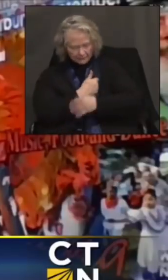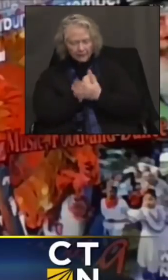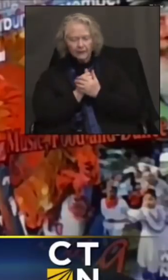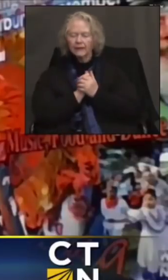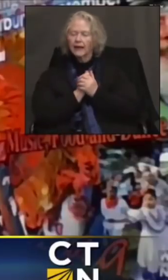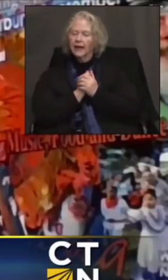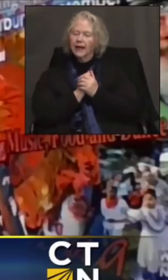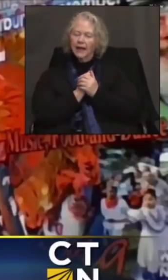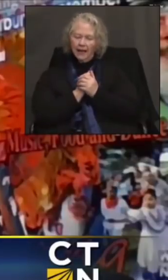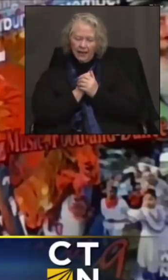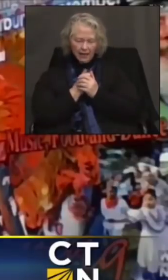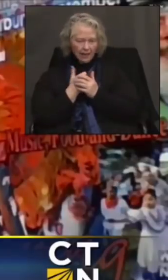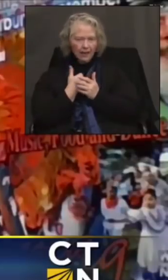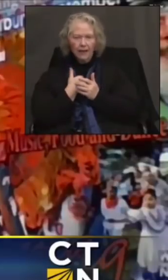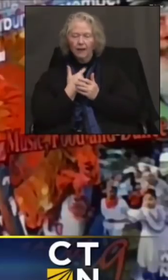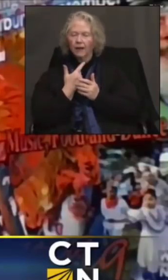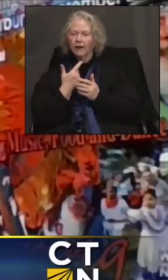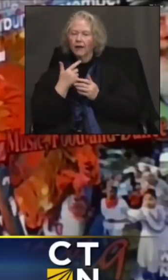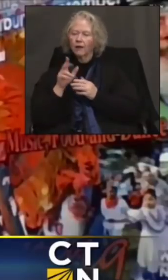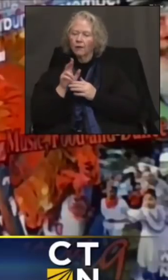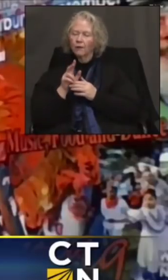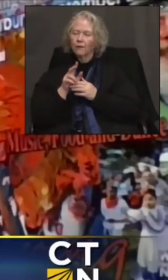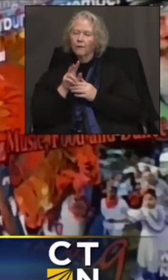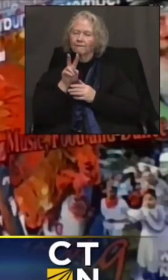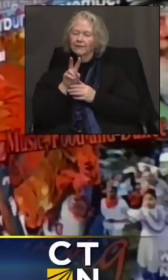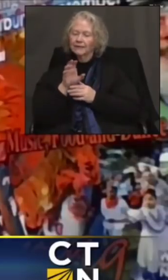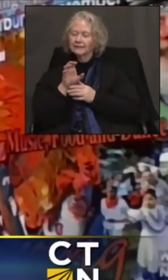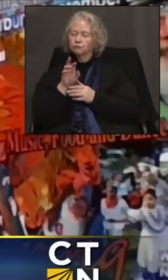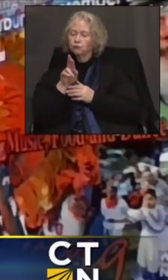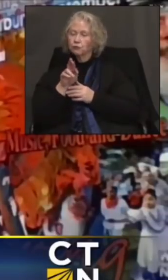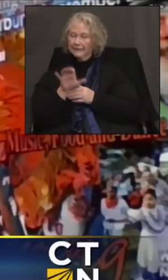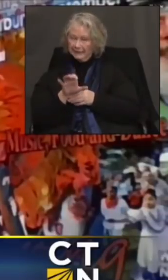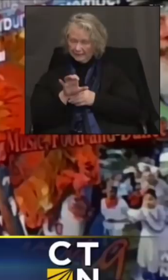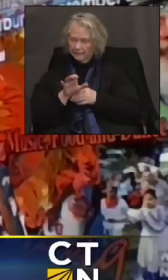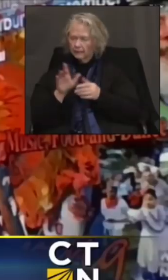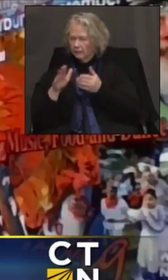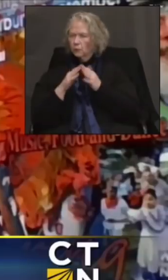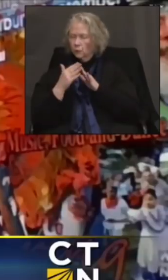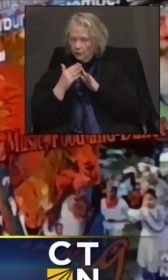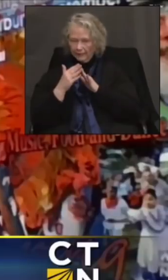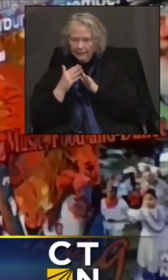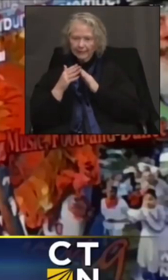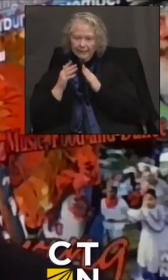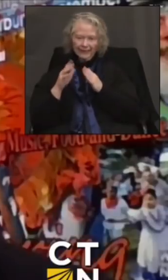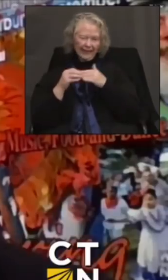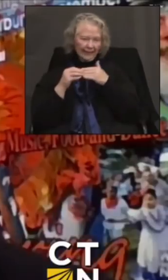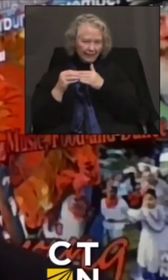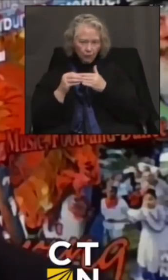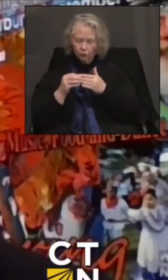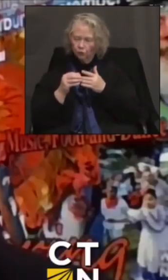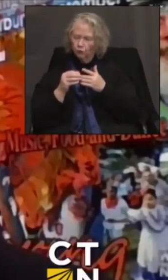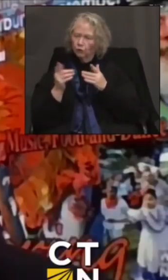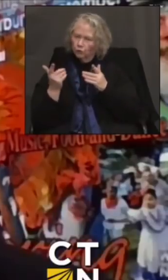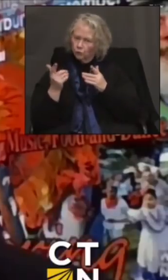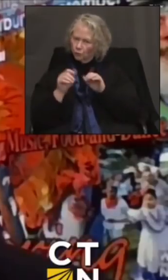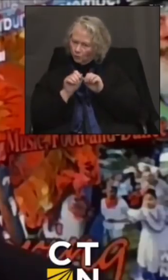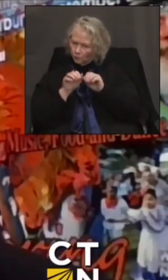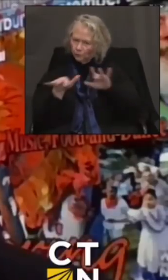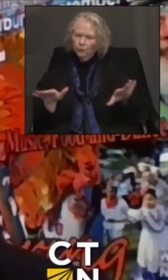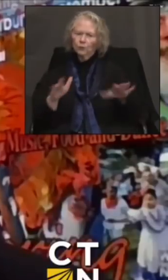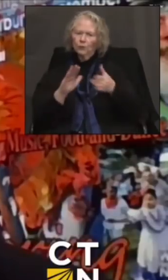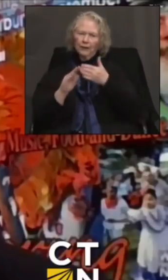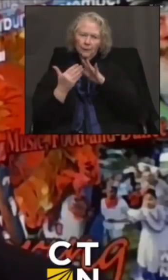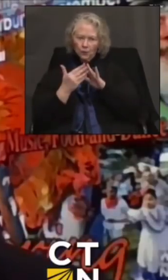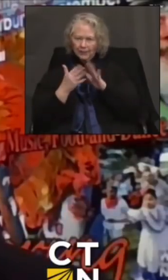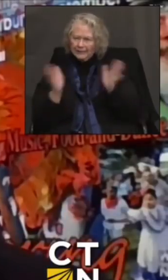earlier, we have used the BPRC as a community of leaders to actually go back into our own communities